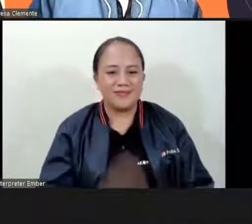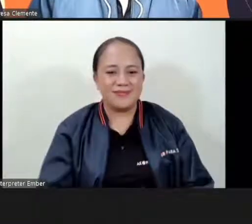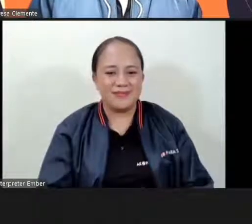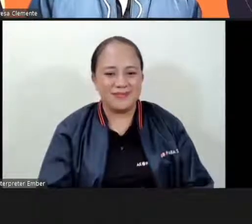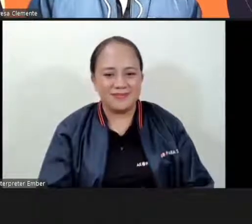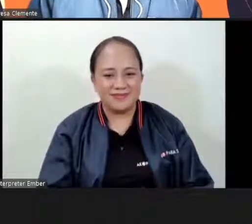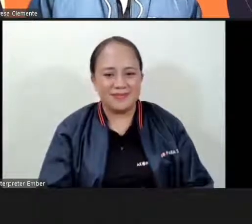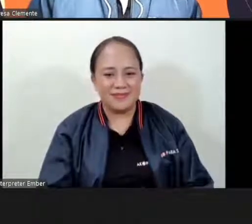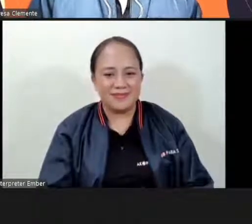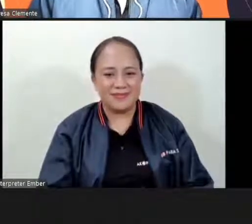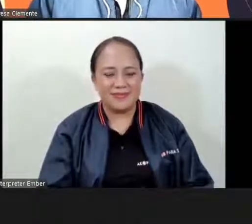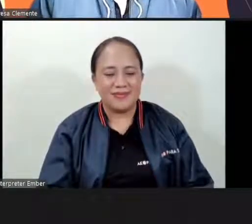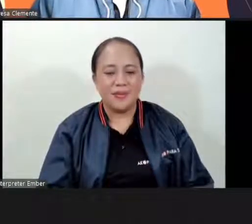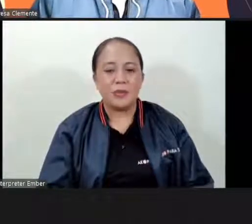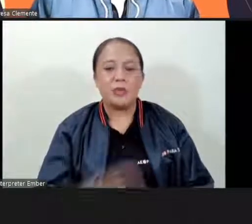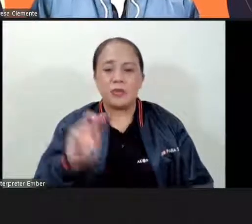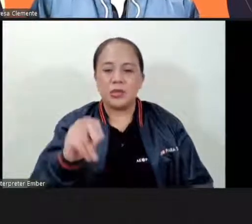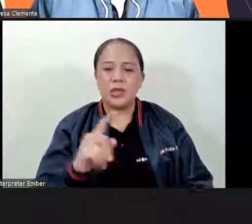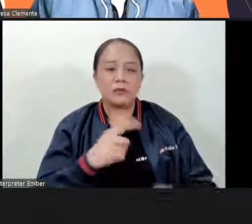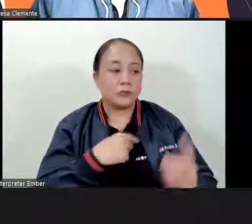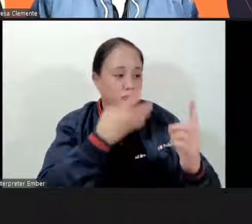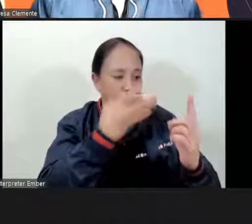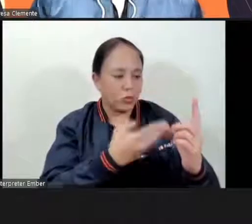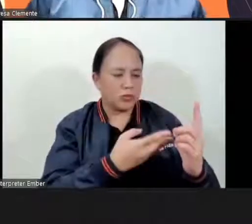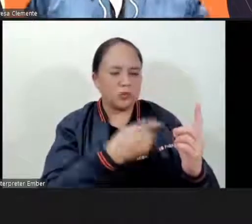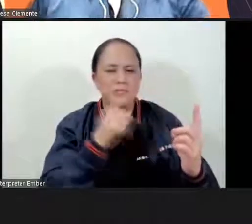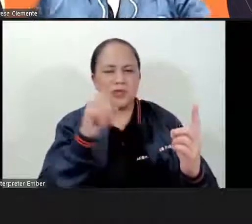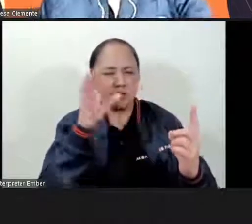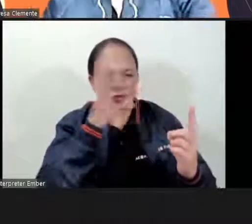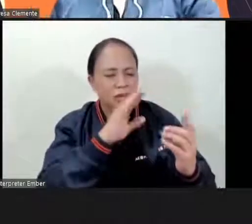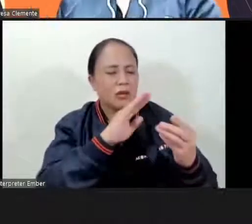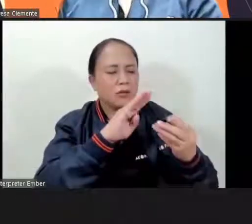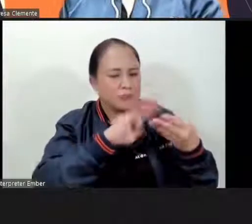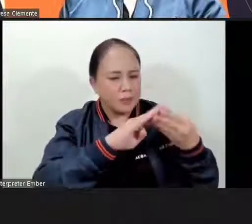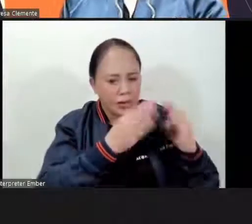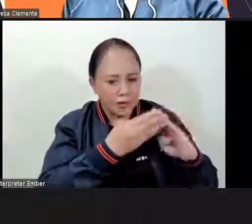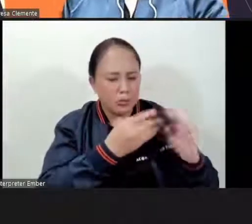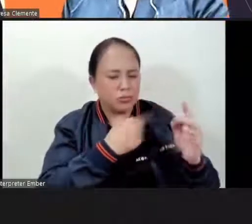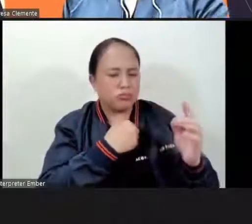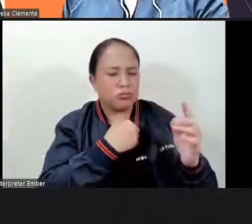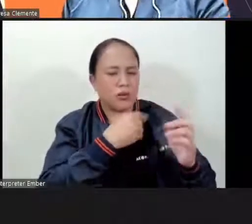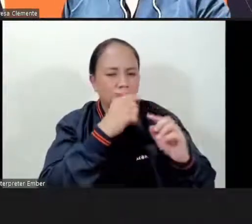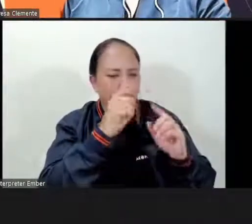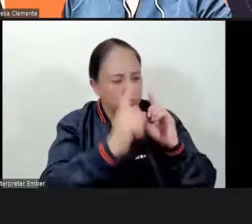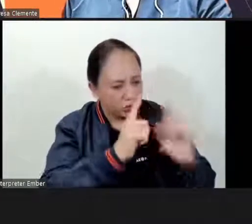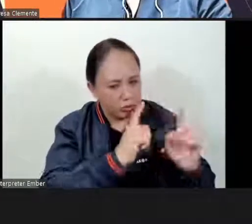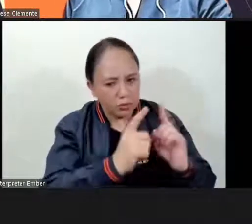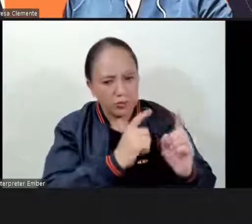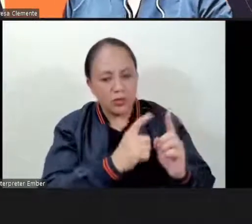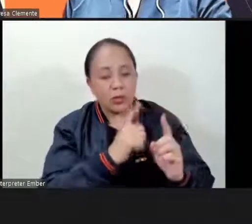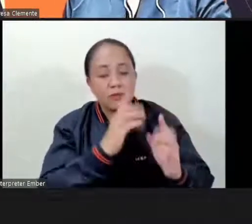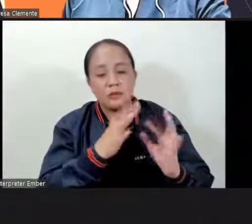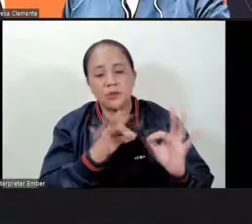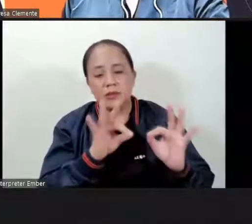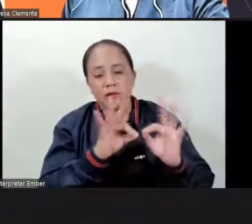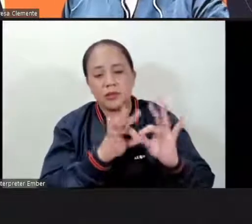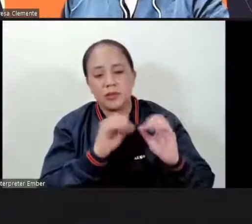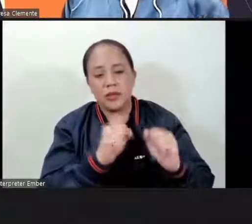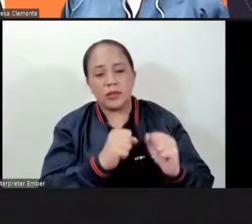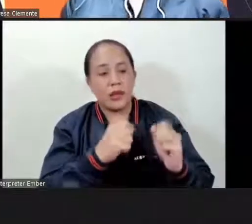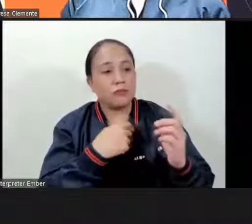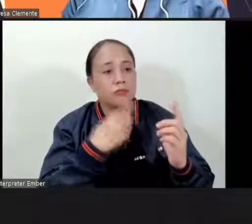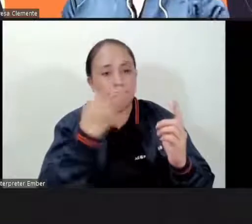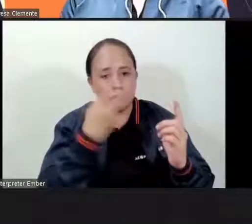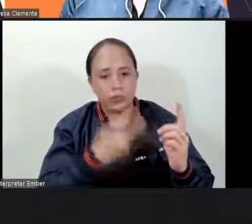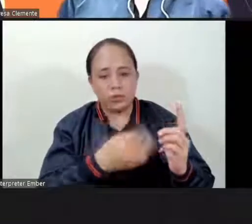Talk to somebody. You have somebody, a buddy, no? Napakalaking factor nung meron kang nakakausap